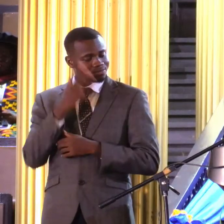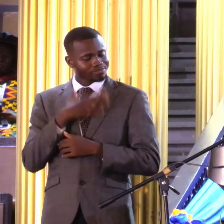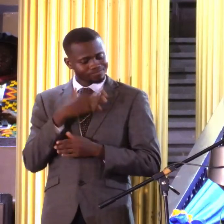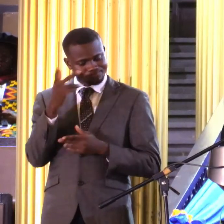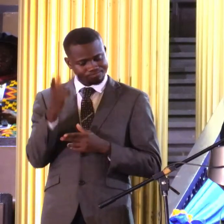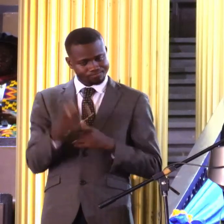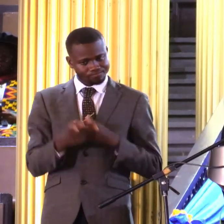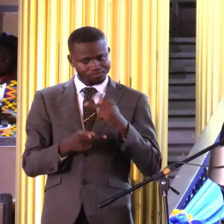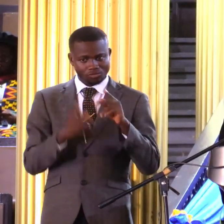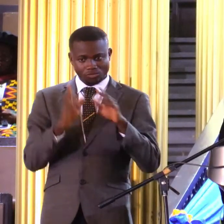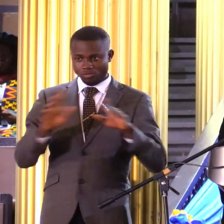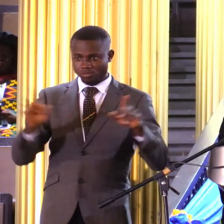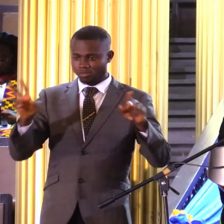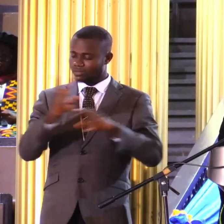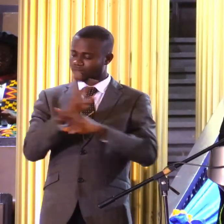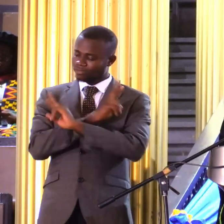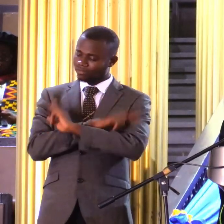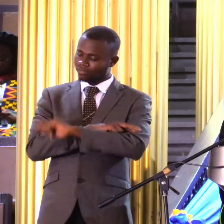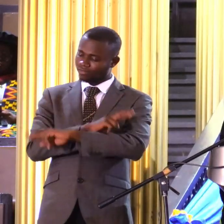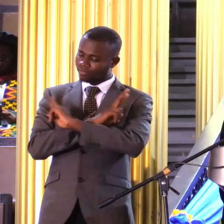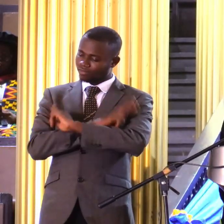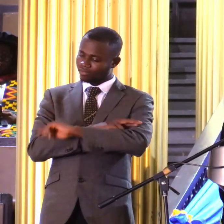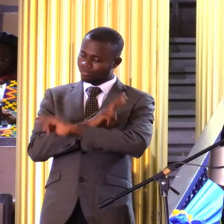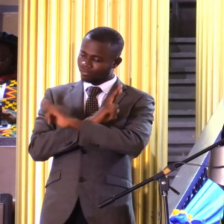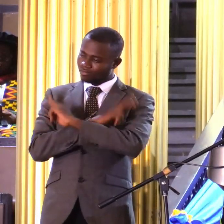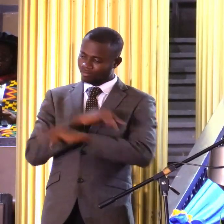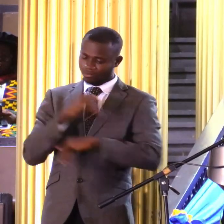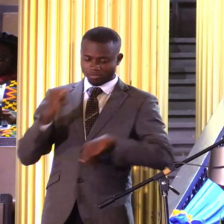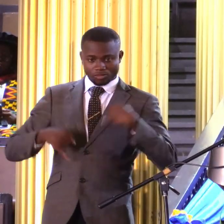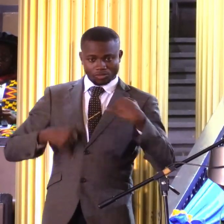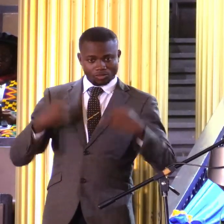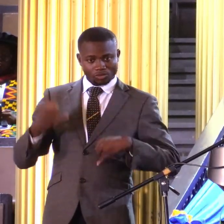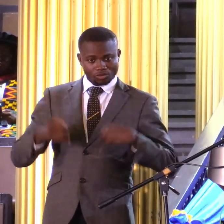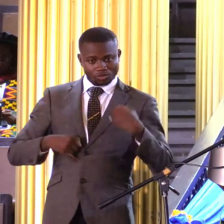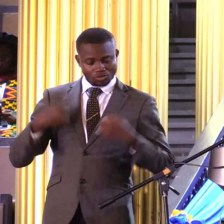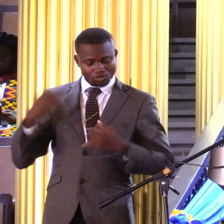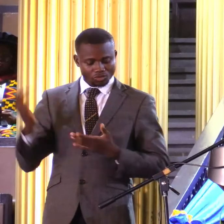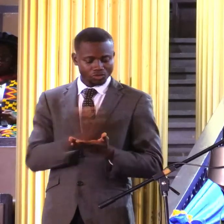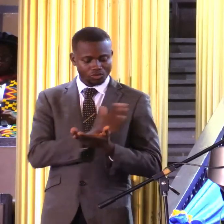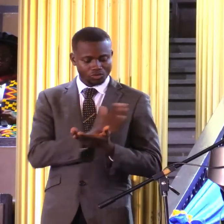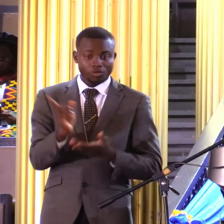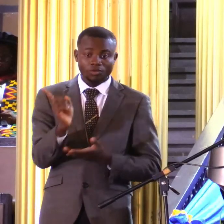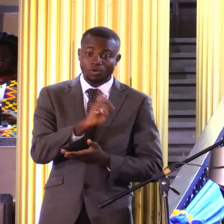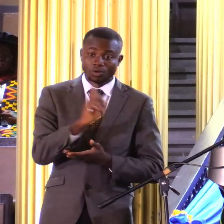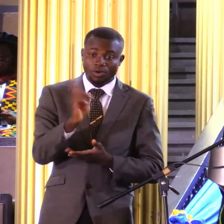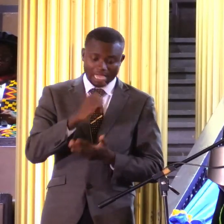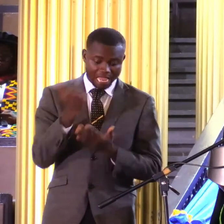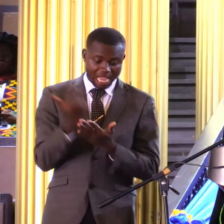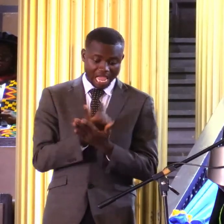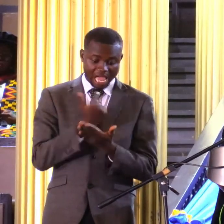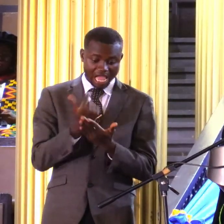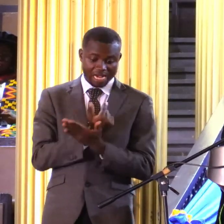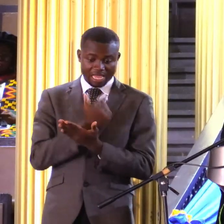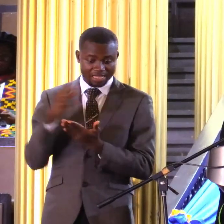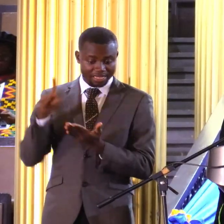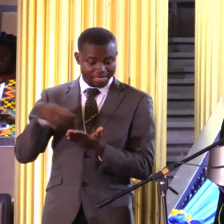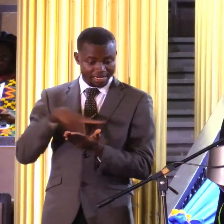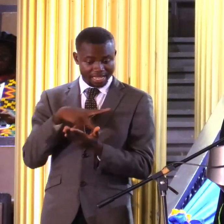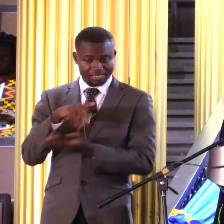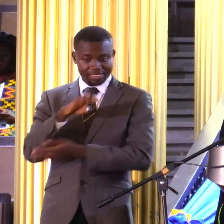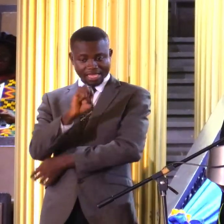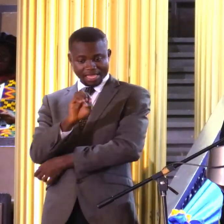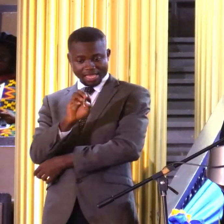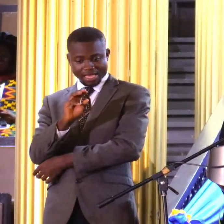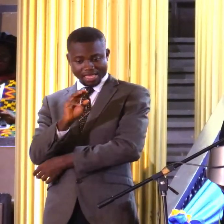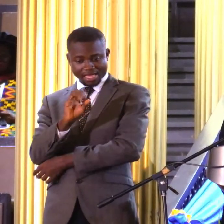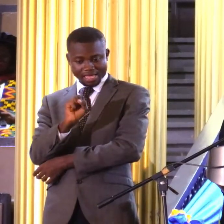to relax and enjoy an interlude from the Ghana Dance Ensemble. This evening, the Ghana Dance Ensemble is taking